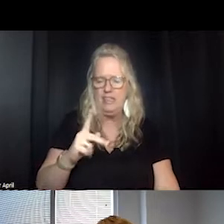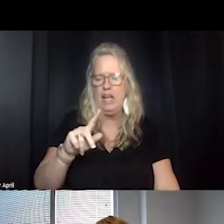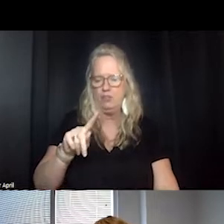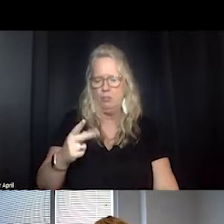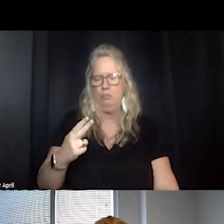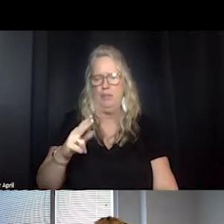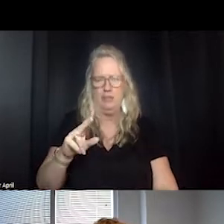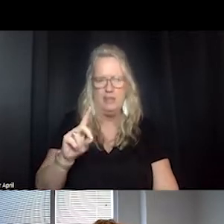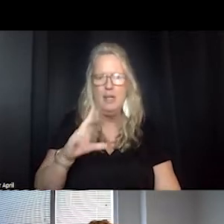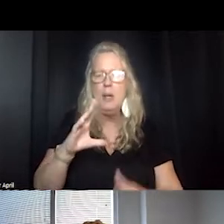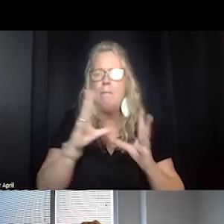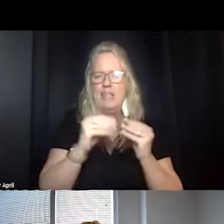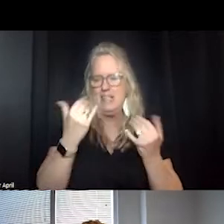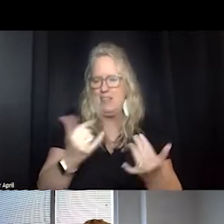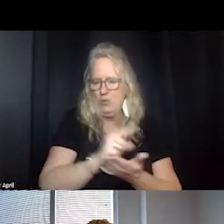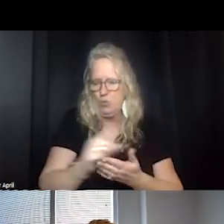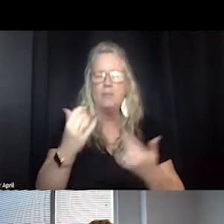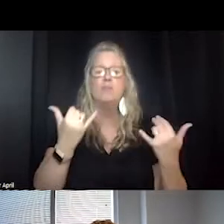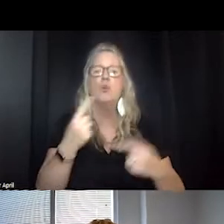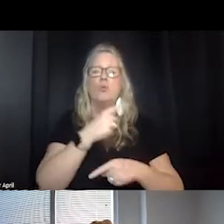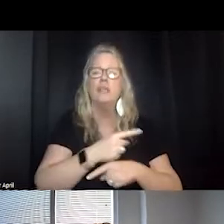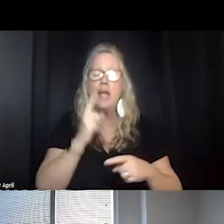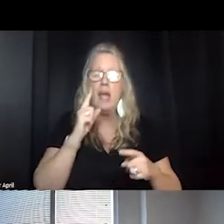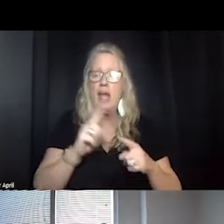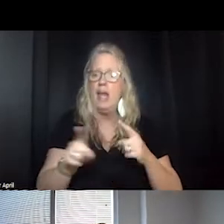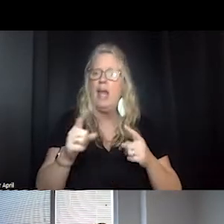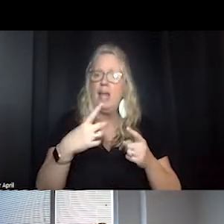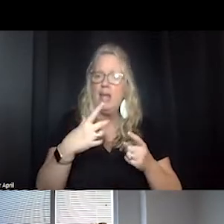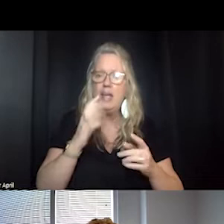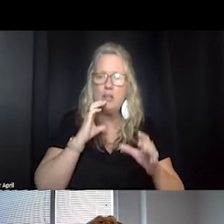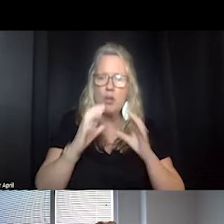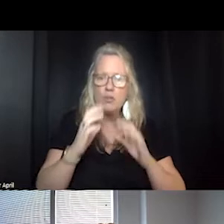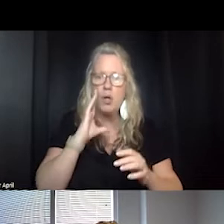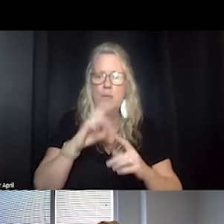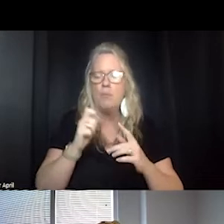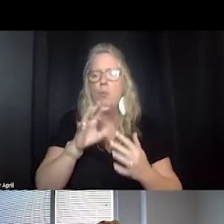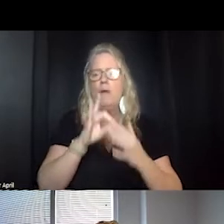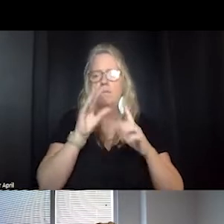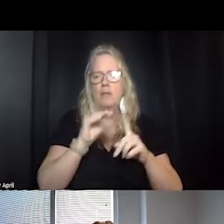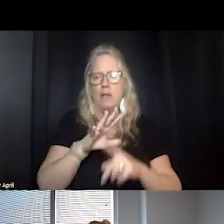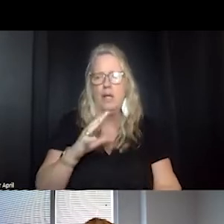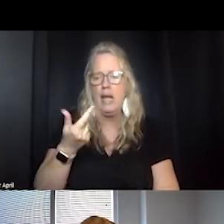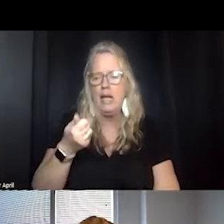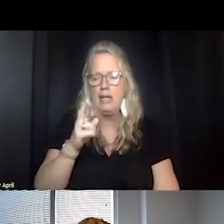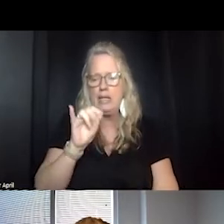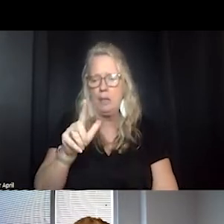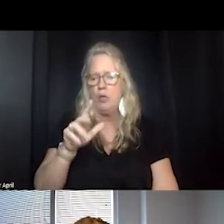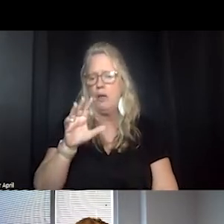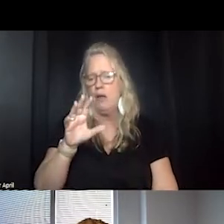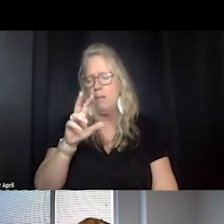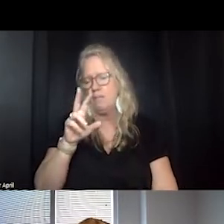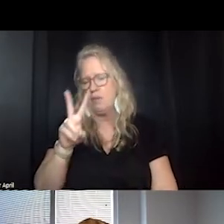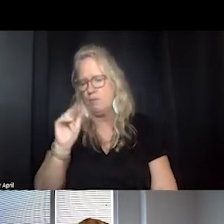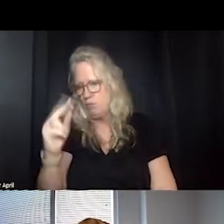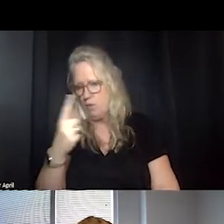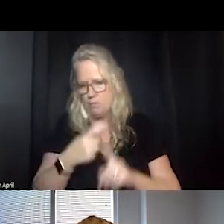week. Today's conversation is going to feature a featured presentation by Gabriella Wong from